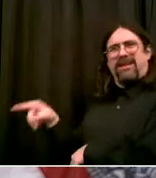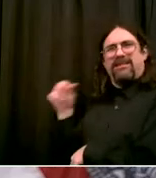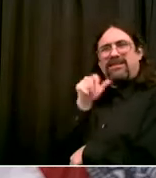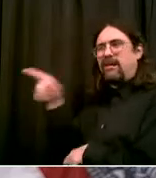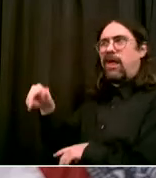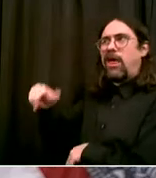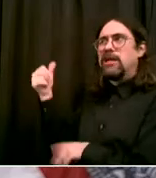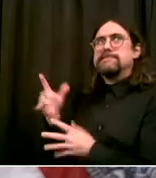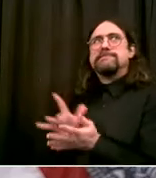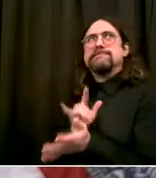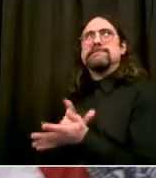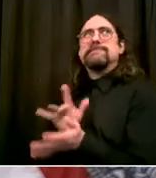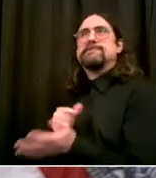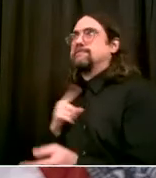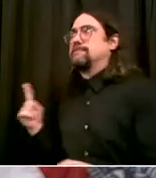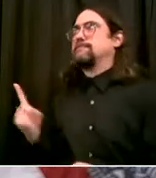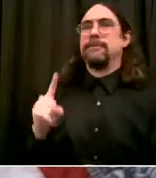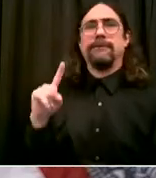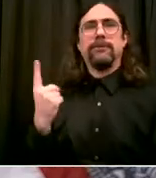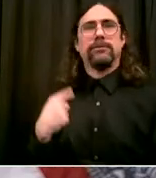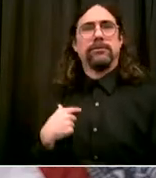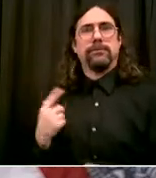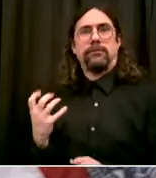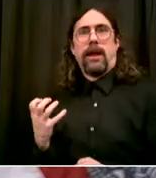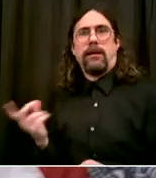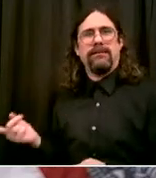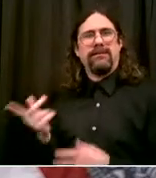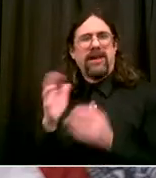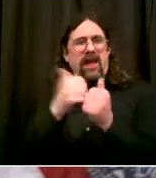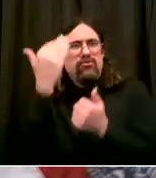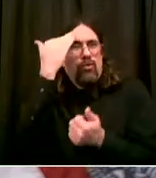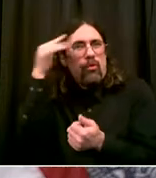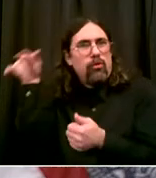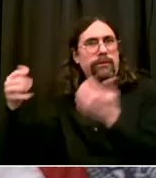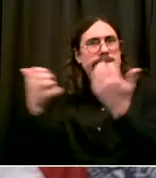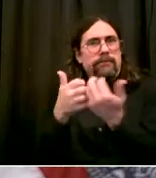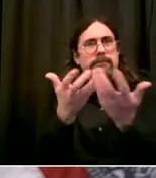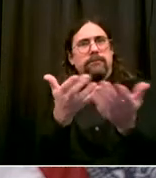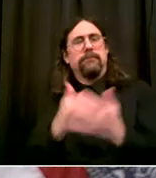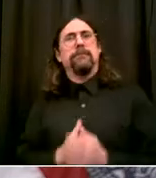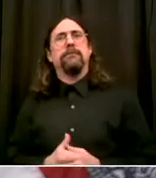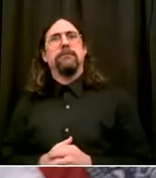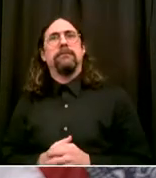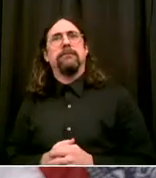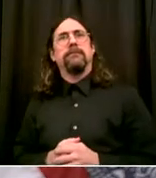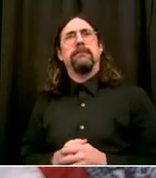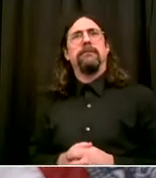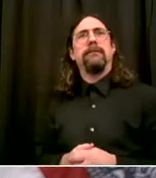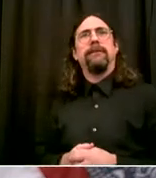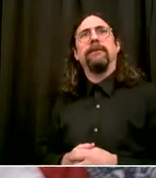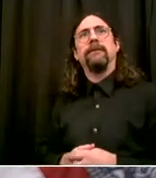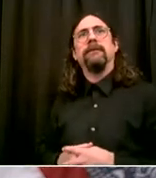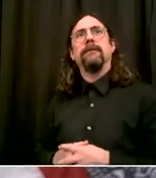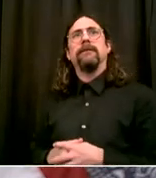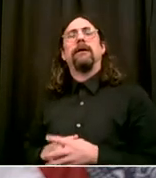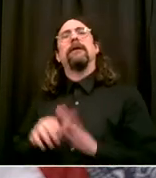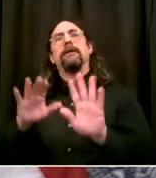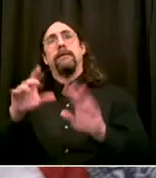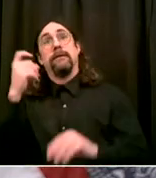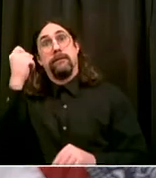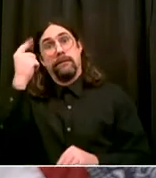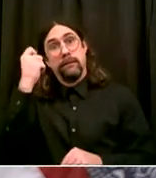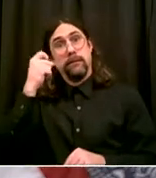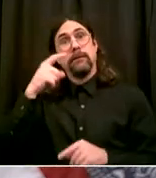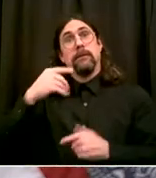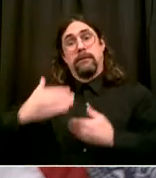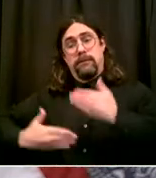get through one priority, going on to the next, but the more we get to the grassroots, the more success we're going to have reaching people. We have to